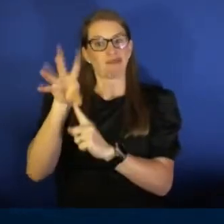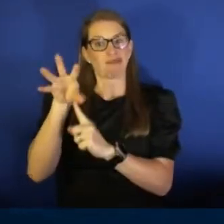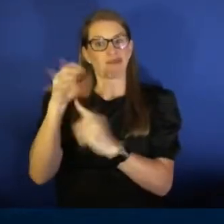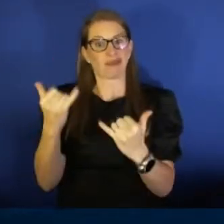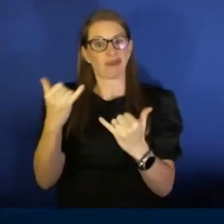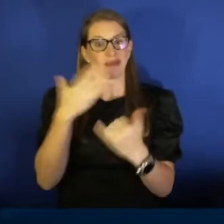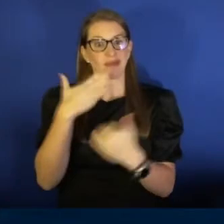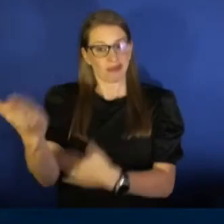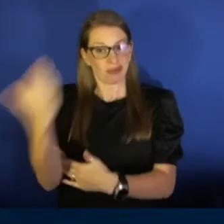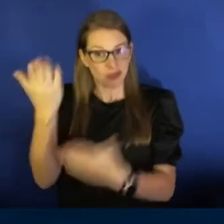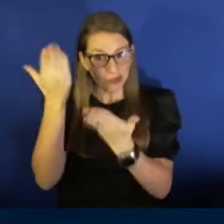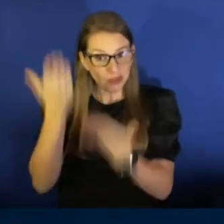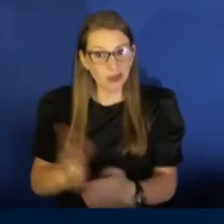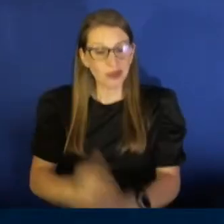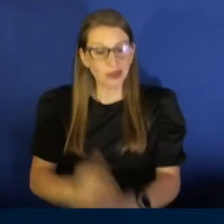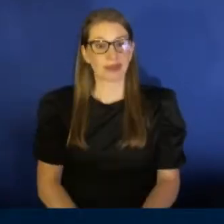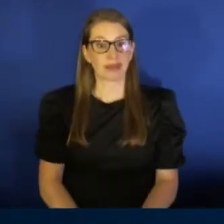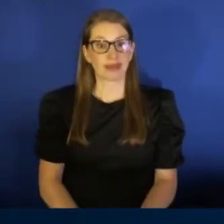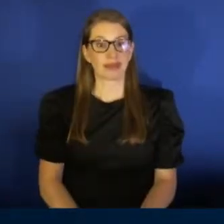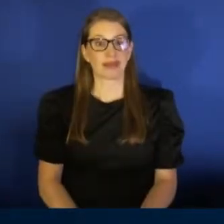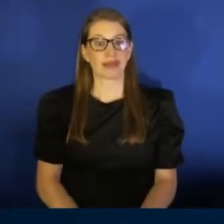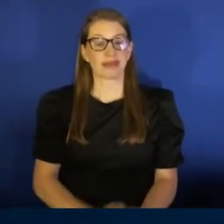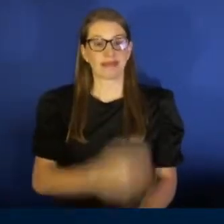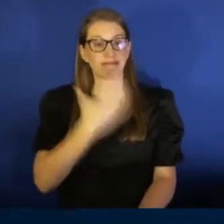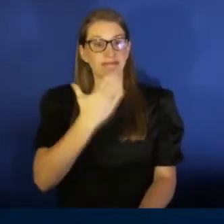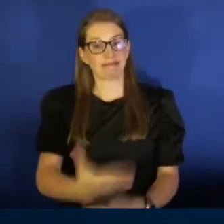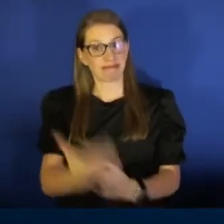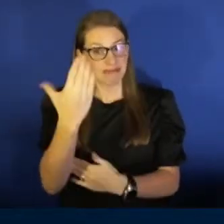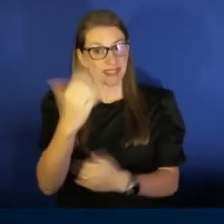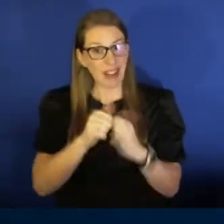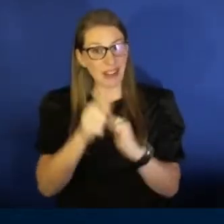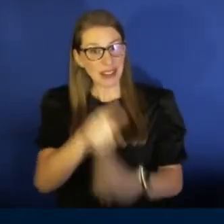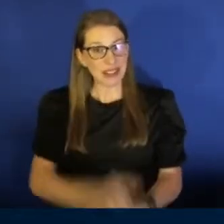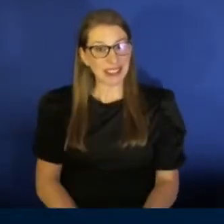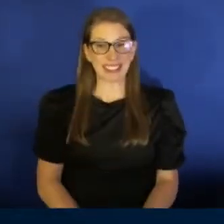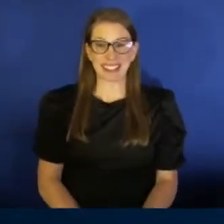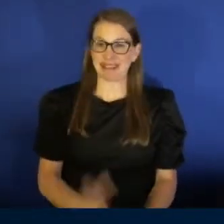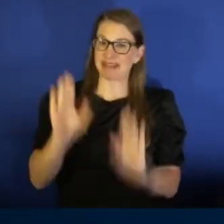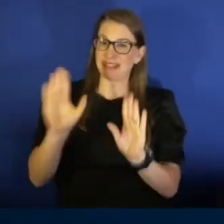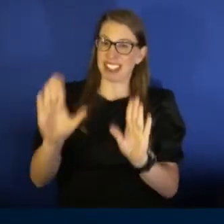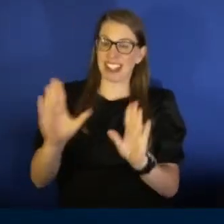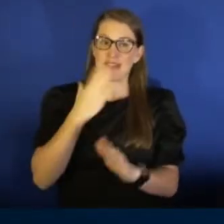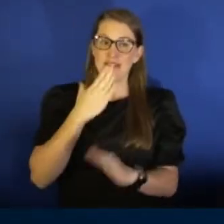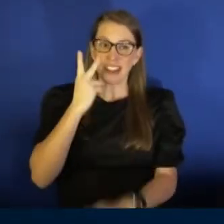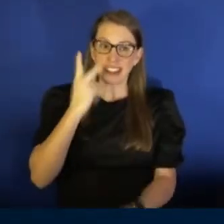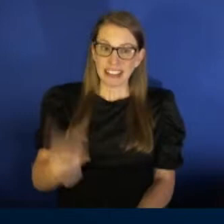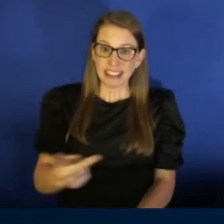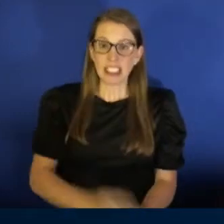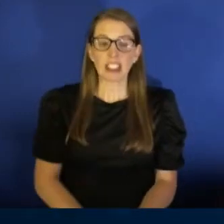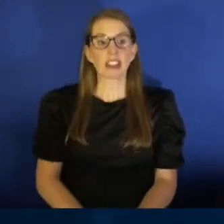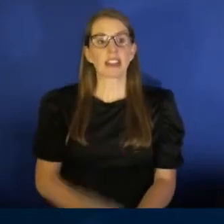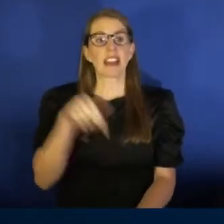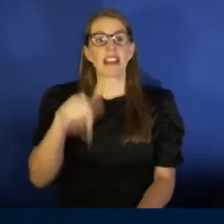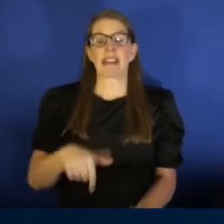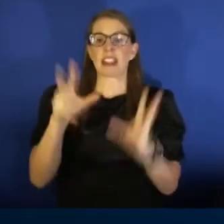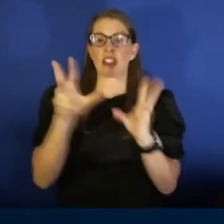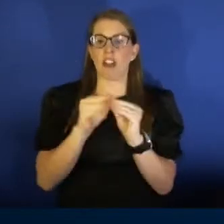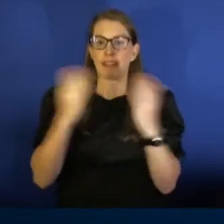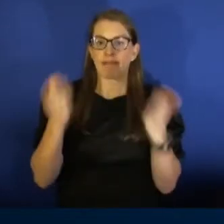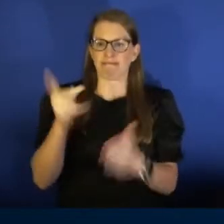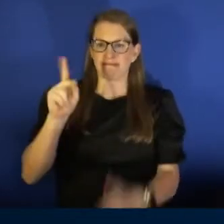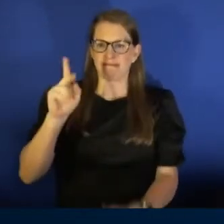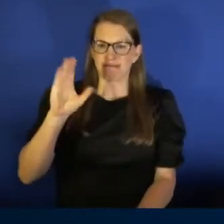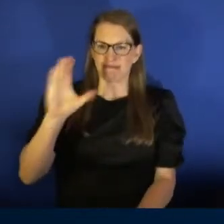you? Good morning, Jess. How are you? I am fantastic. Good to see you. So this conference here in Kansas City has kind of been